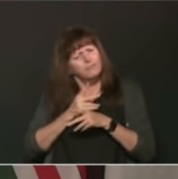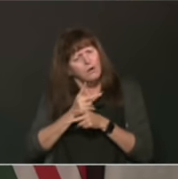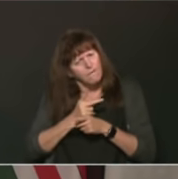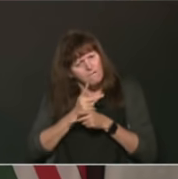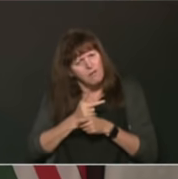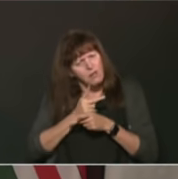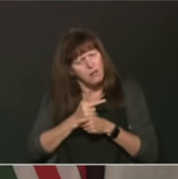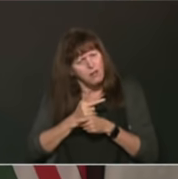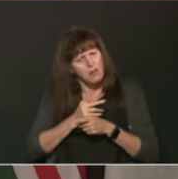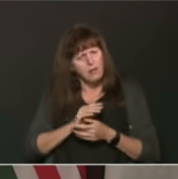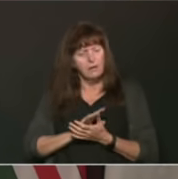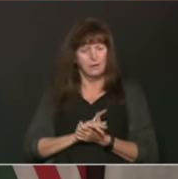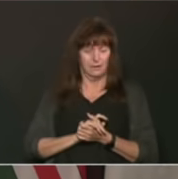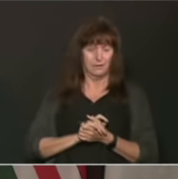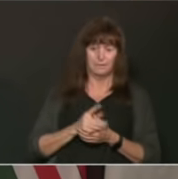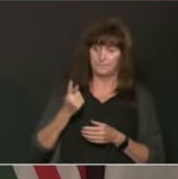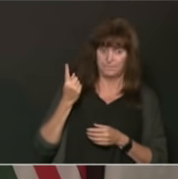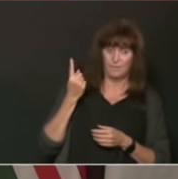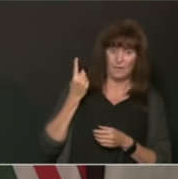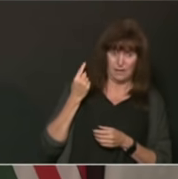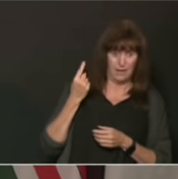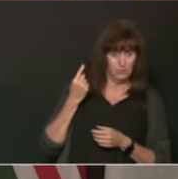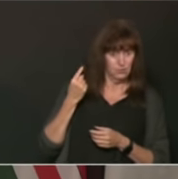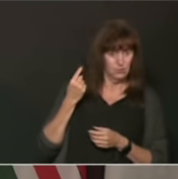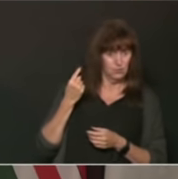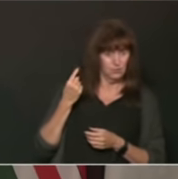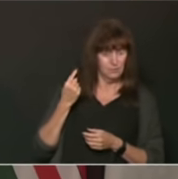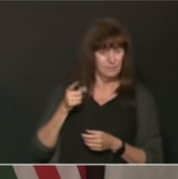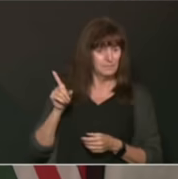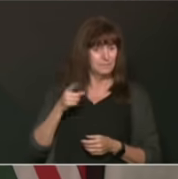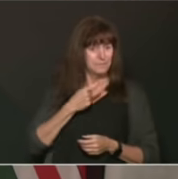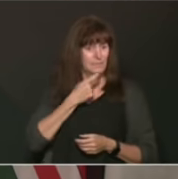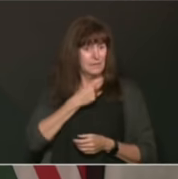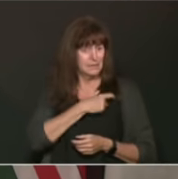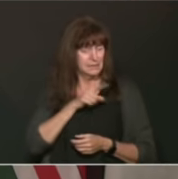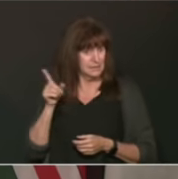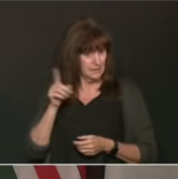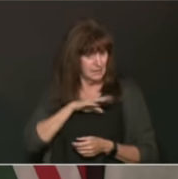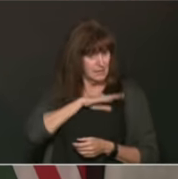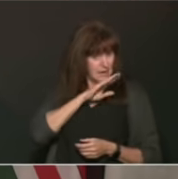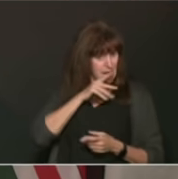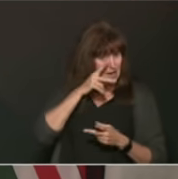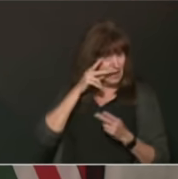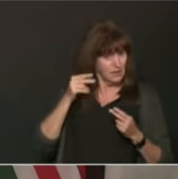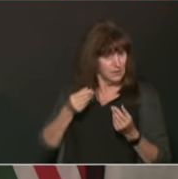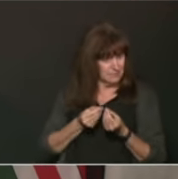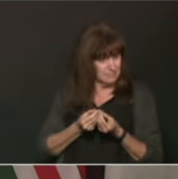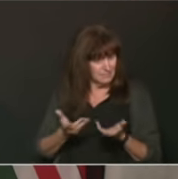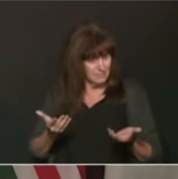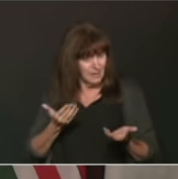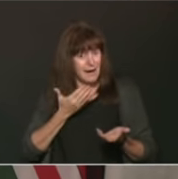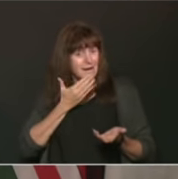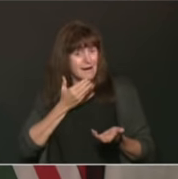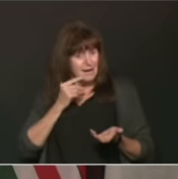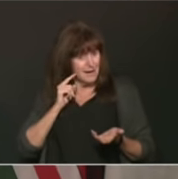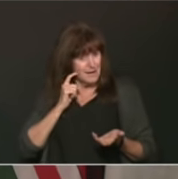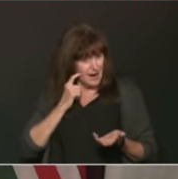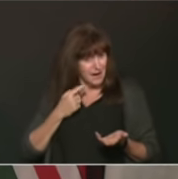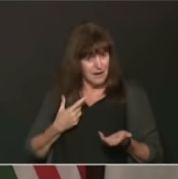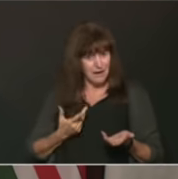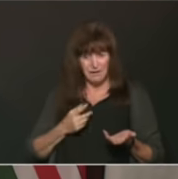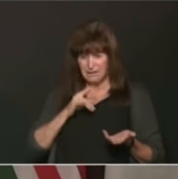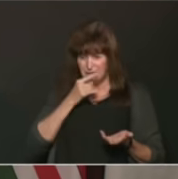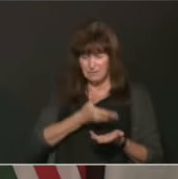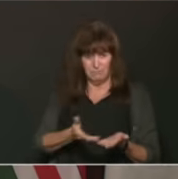and last year when Halloween was present in Kingston and I was giving out candies, kids were great, and the event went smoothly